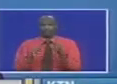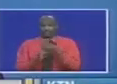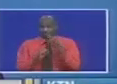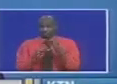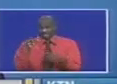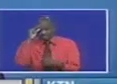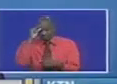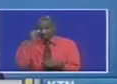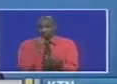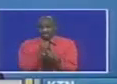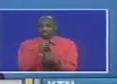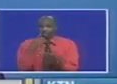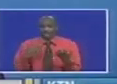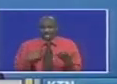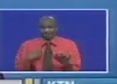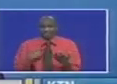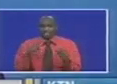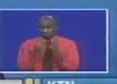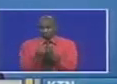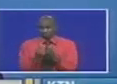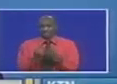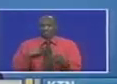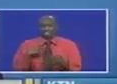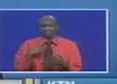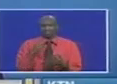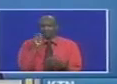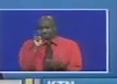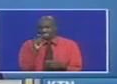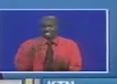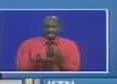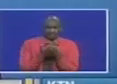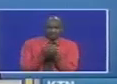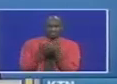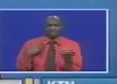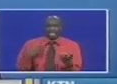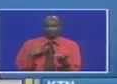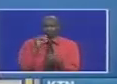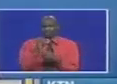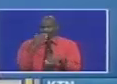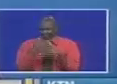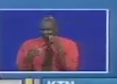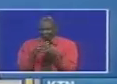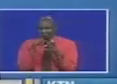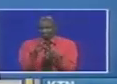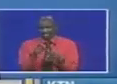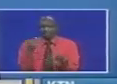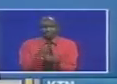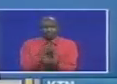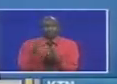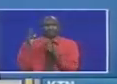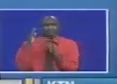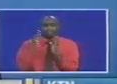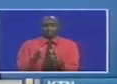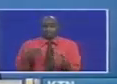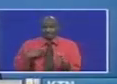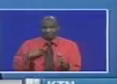to ensure that we address the root cause. We now need to look at mitigation. We need to put in infrastructure. You cannot expect somewhere where the